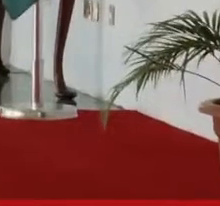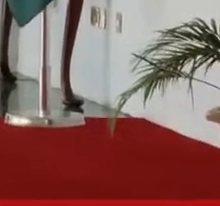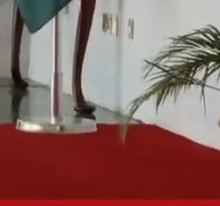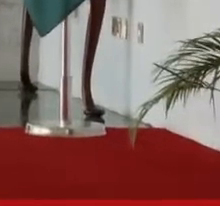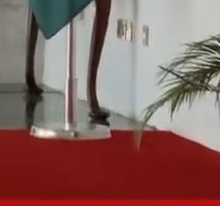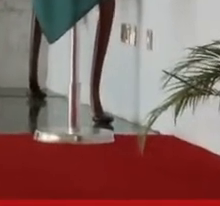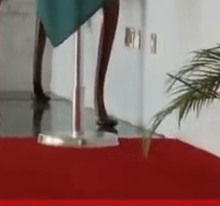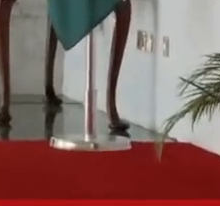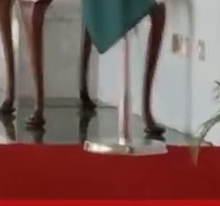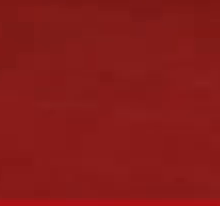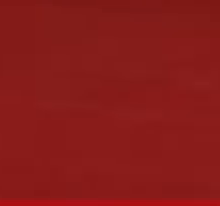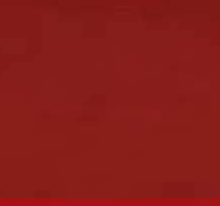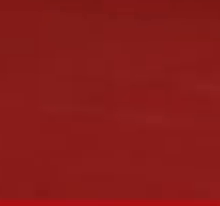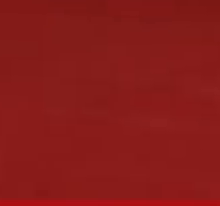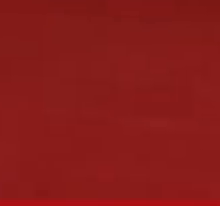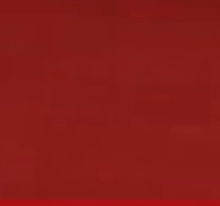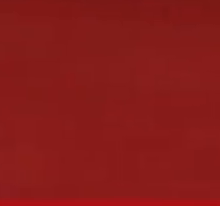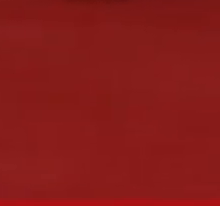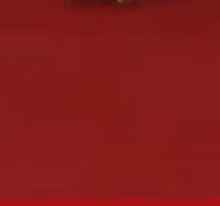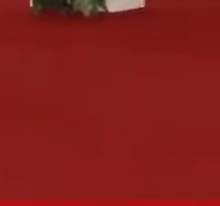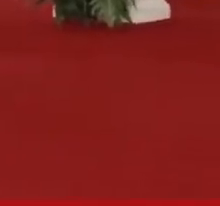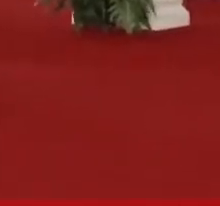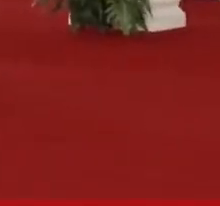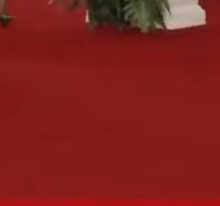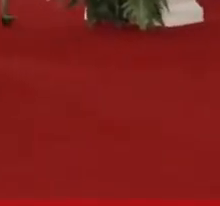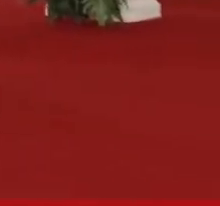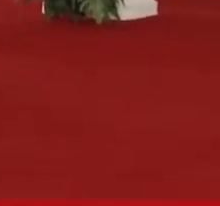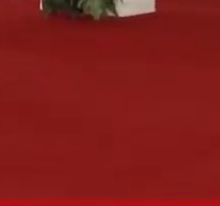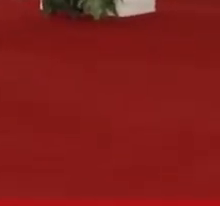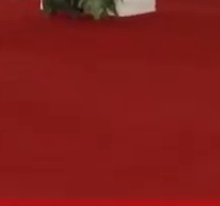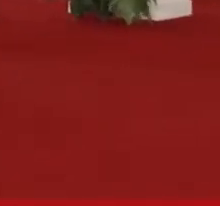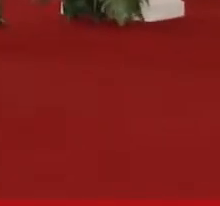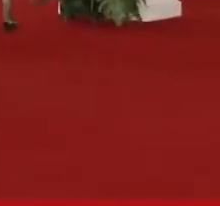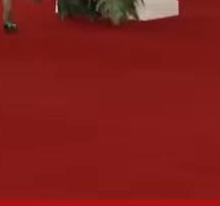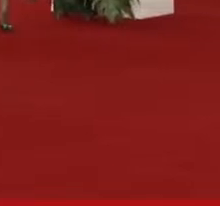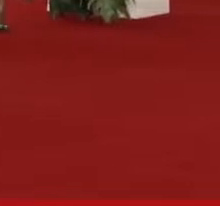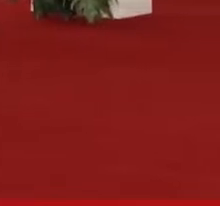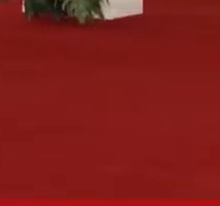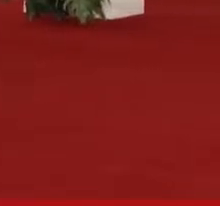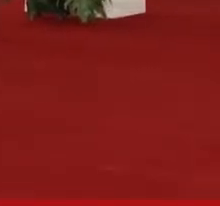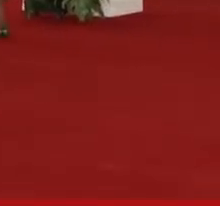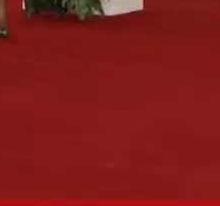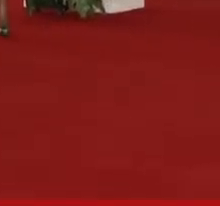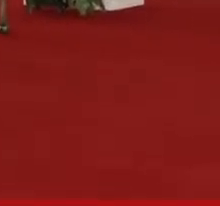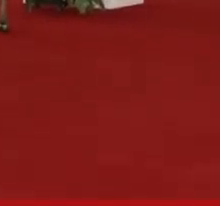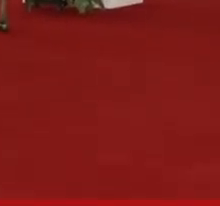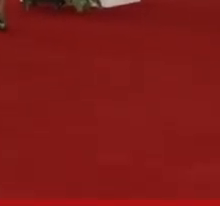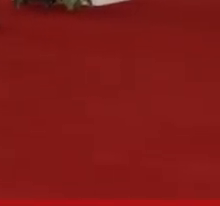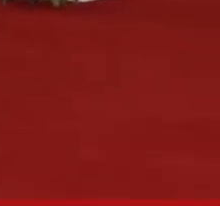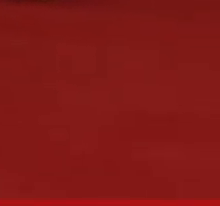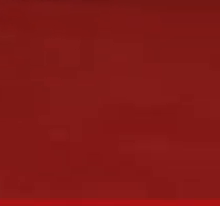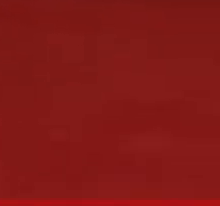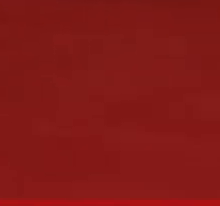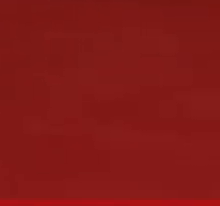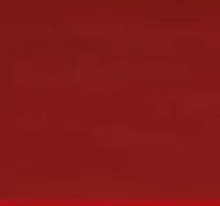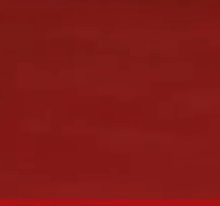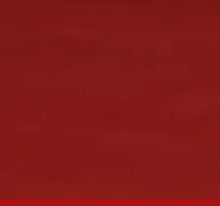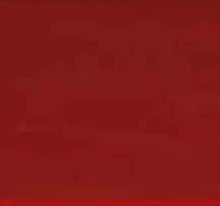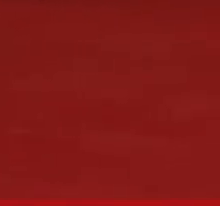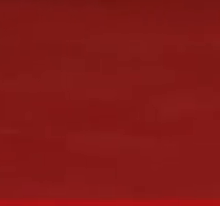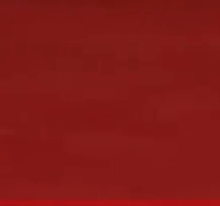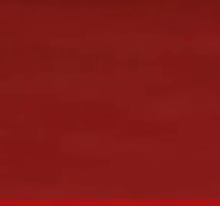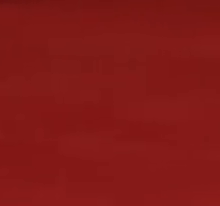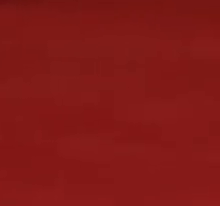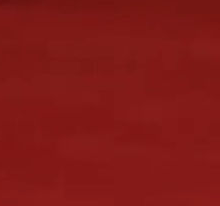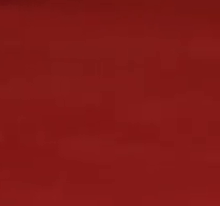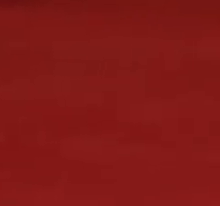Hardworking or controversial, you must go home. Ruto goes for both top performer, close